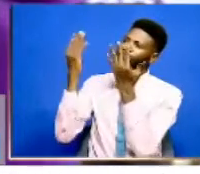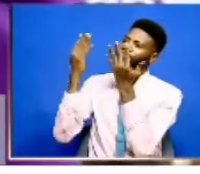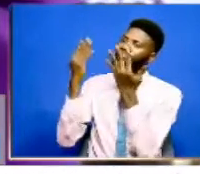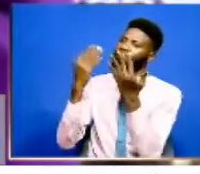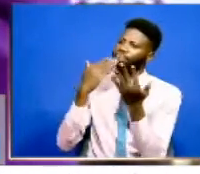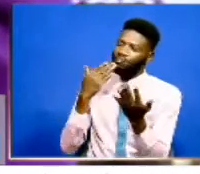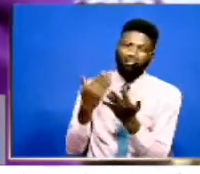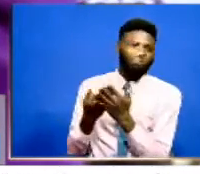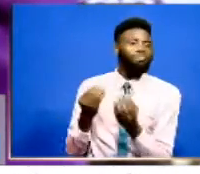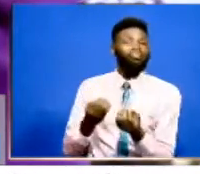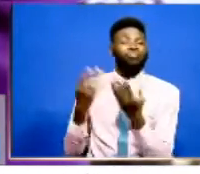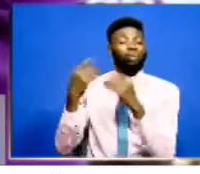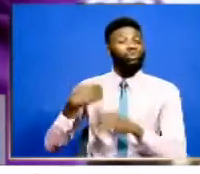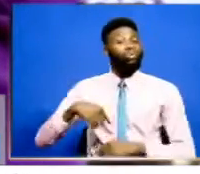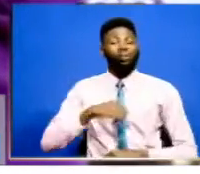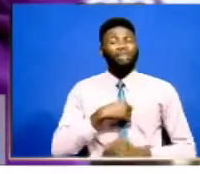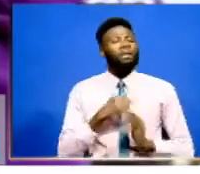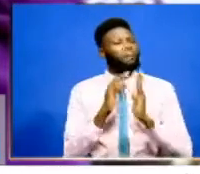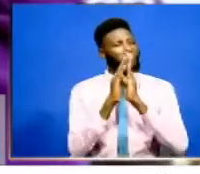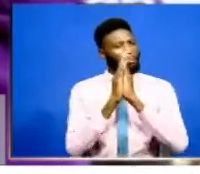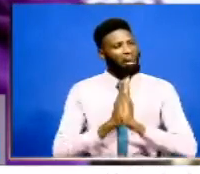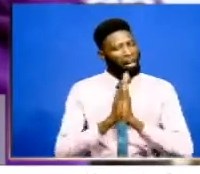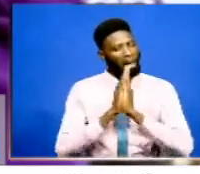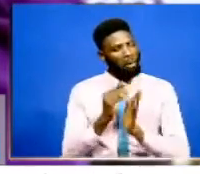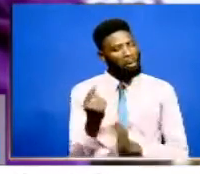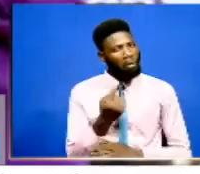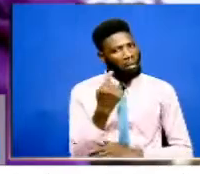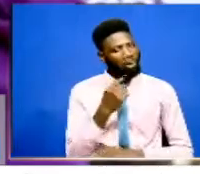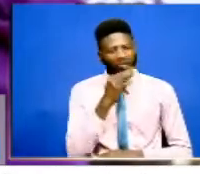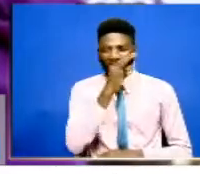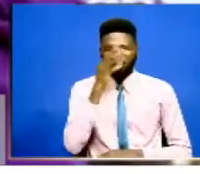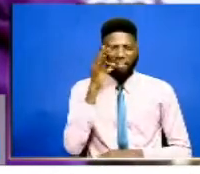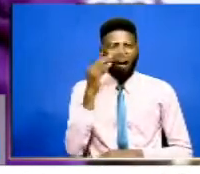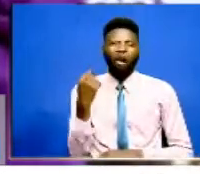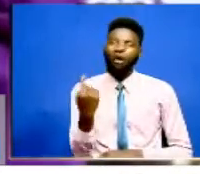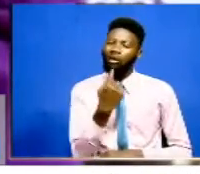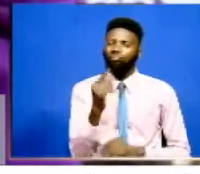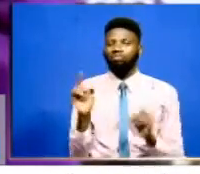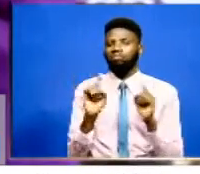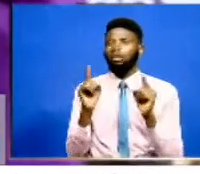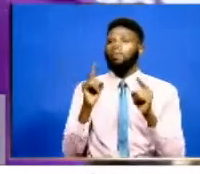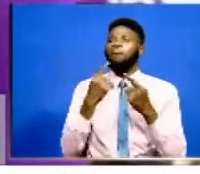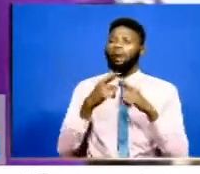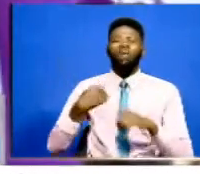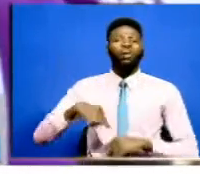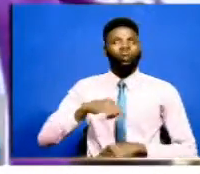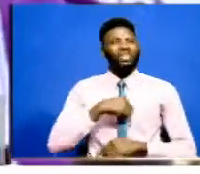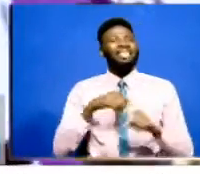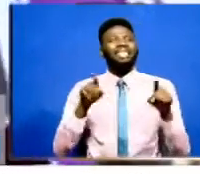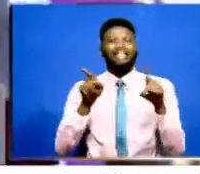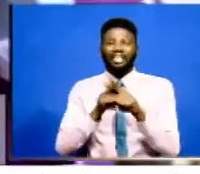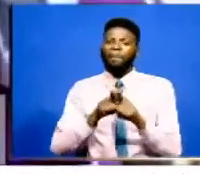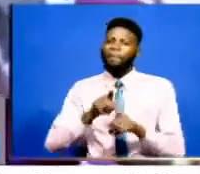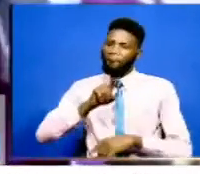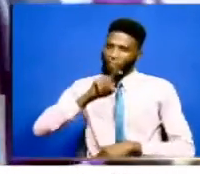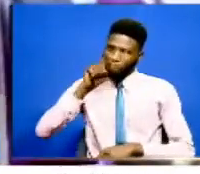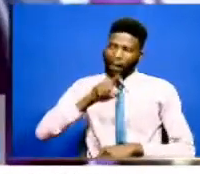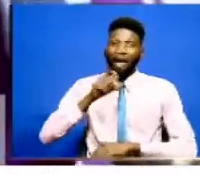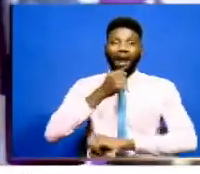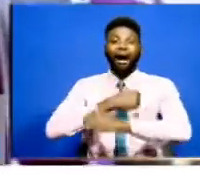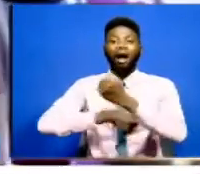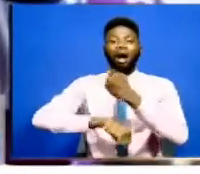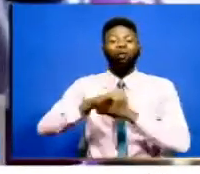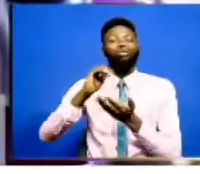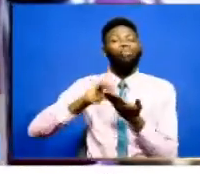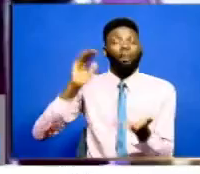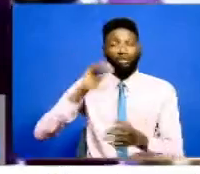pray, we not only fast, but we must go a notch higher. I have said that beauty,